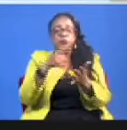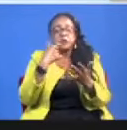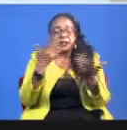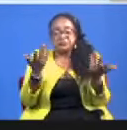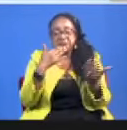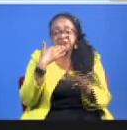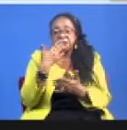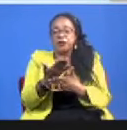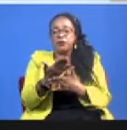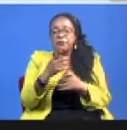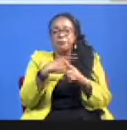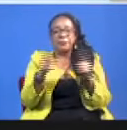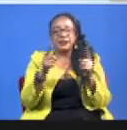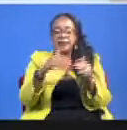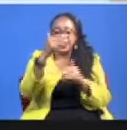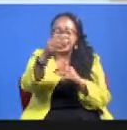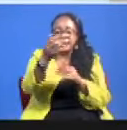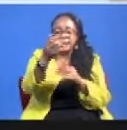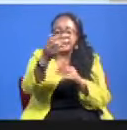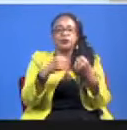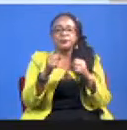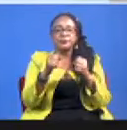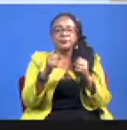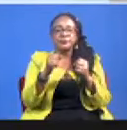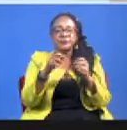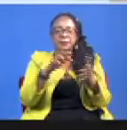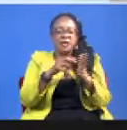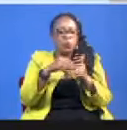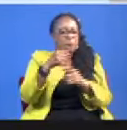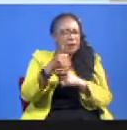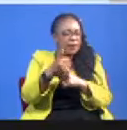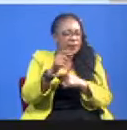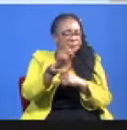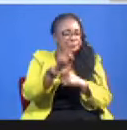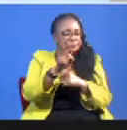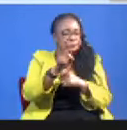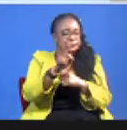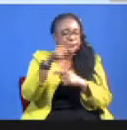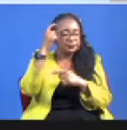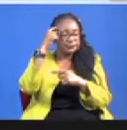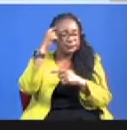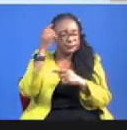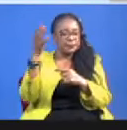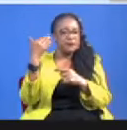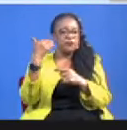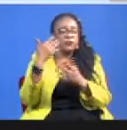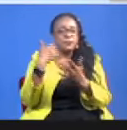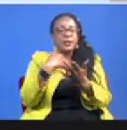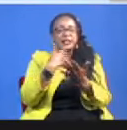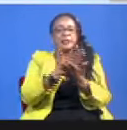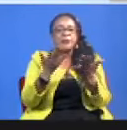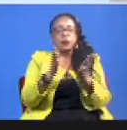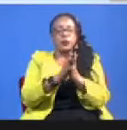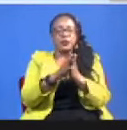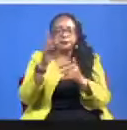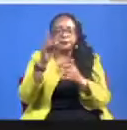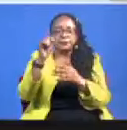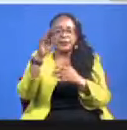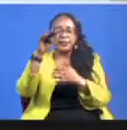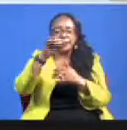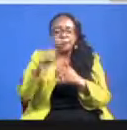say thank you, but the next course of action is, are we going to pay? We remember once there was something like that with the